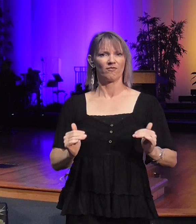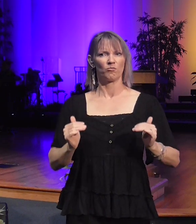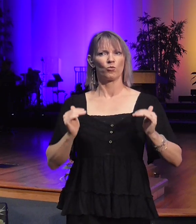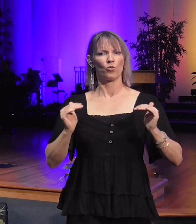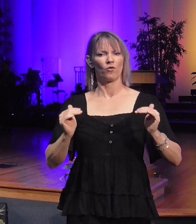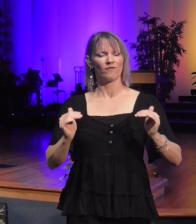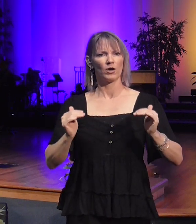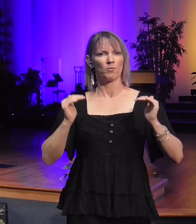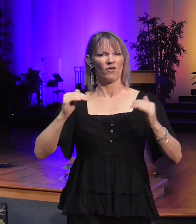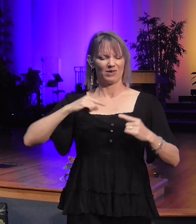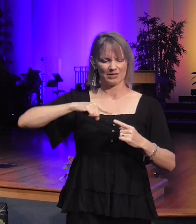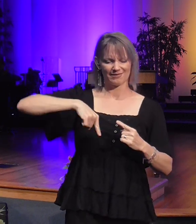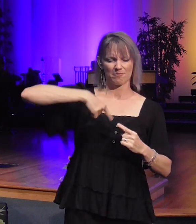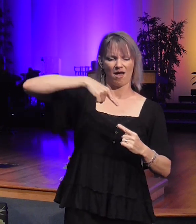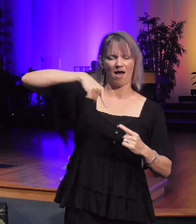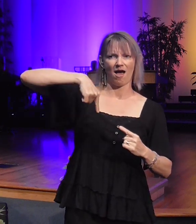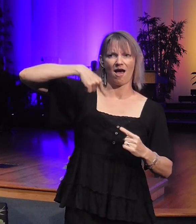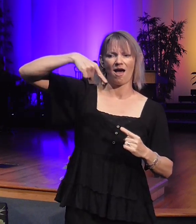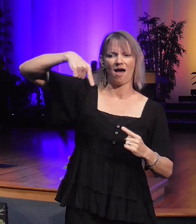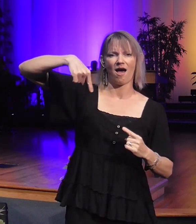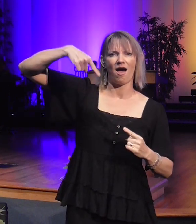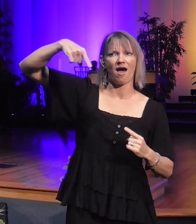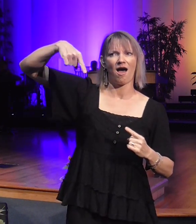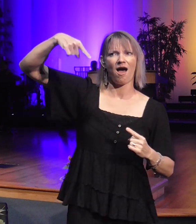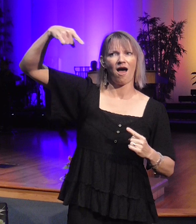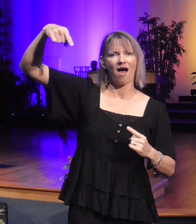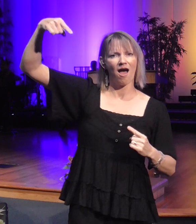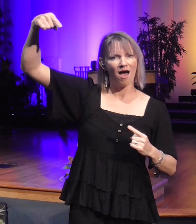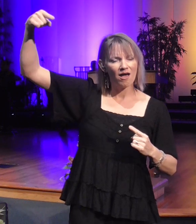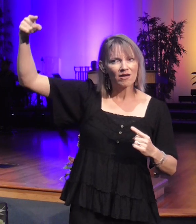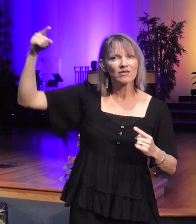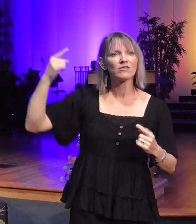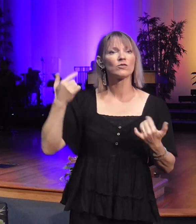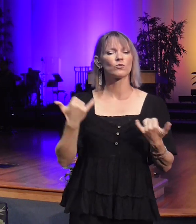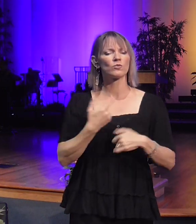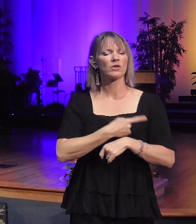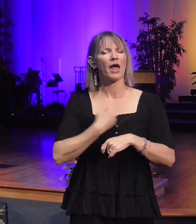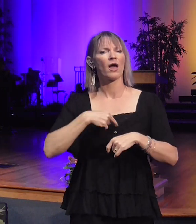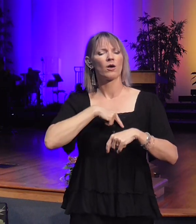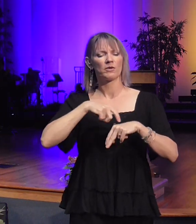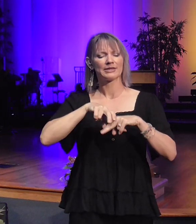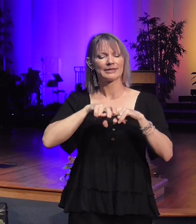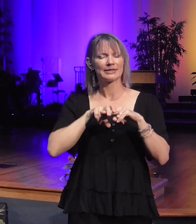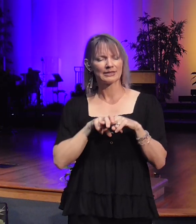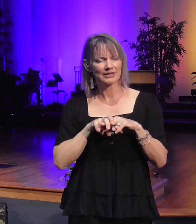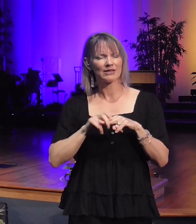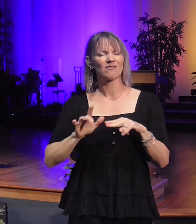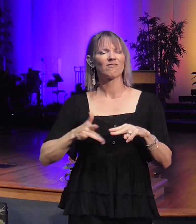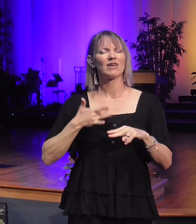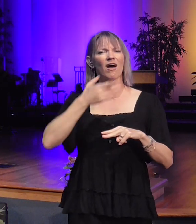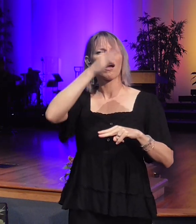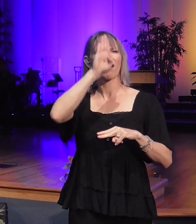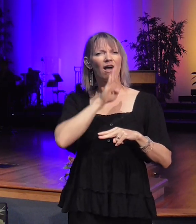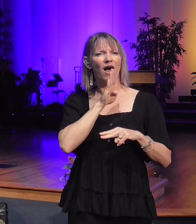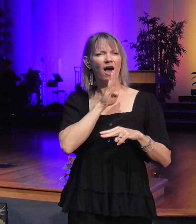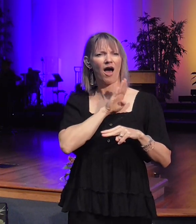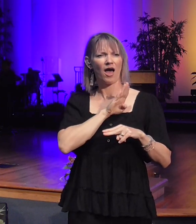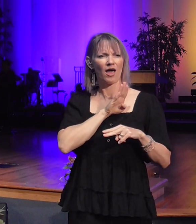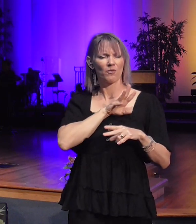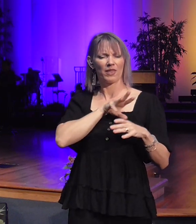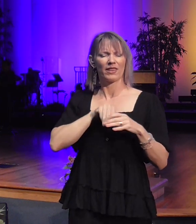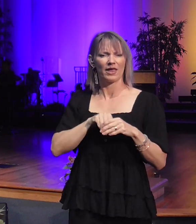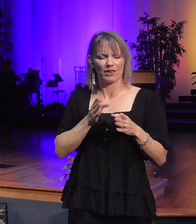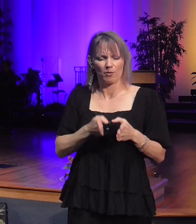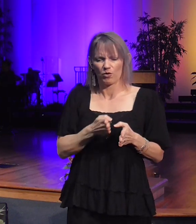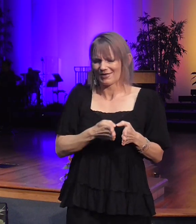spiral. And as we sit here today and feel God within our neighbor that we're sitting next to, those